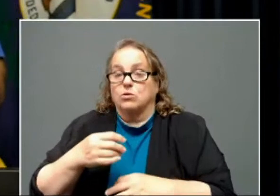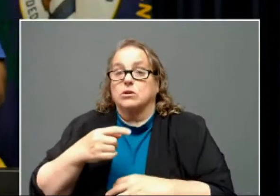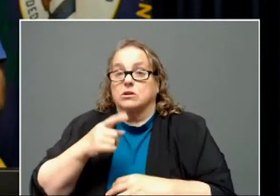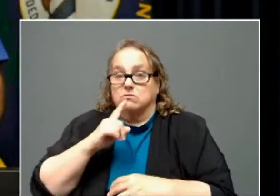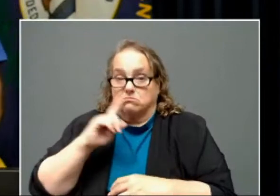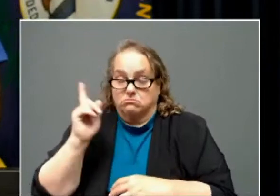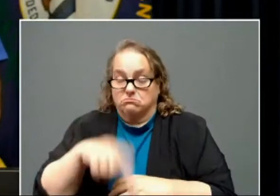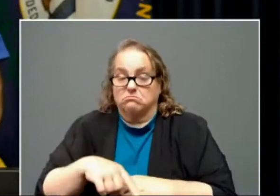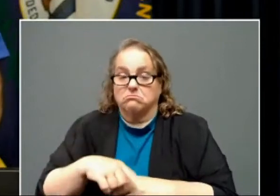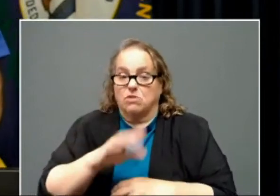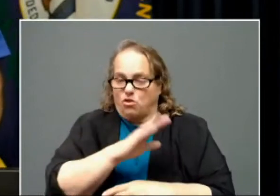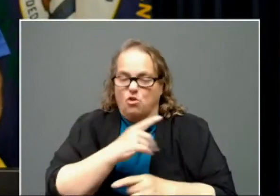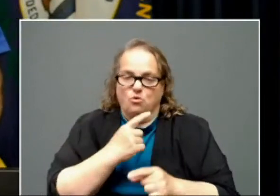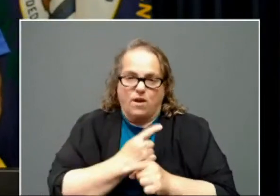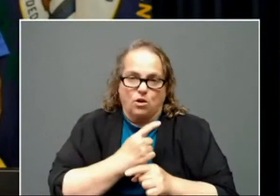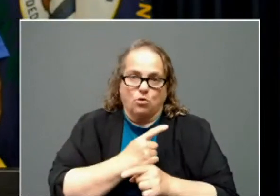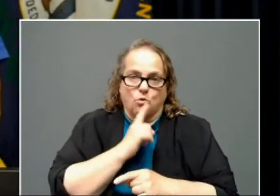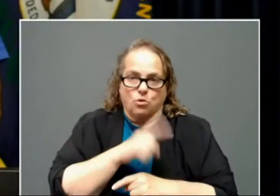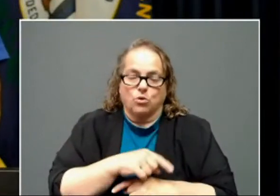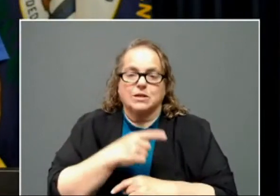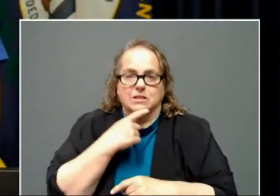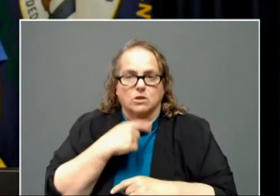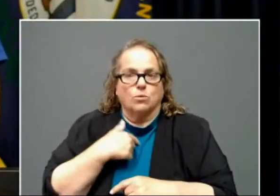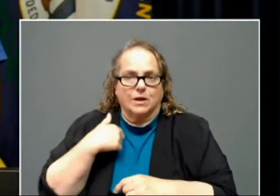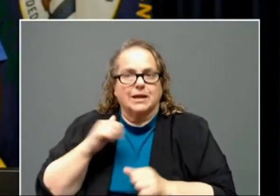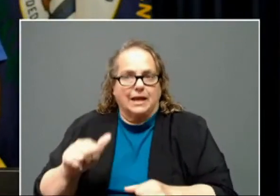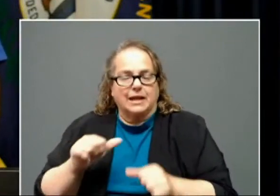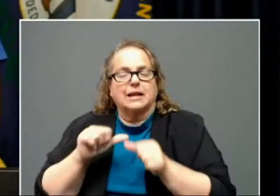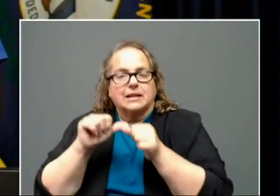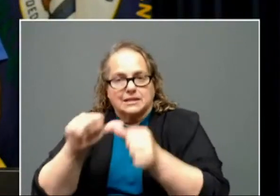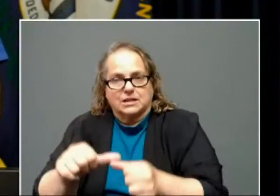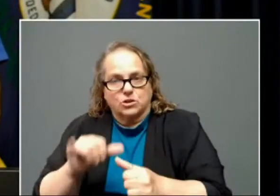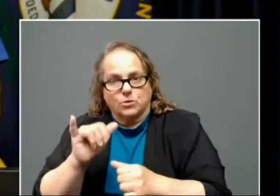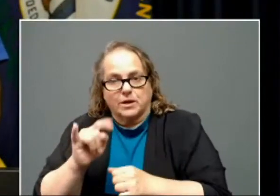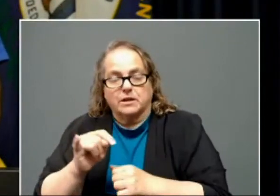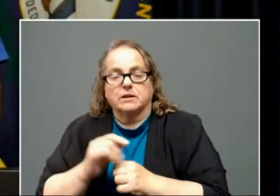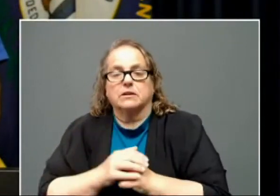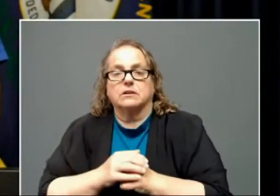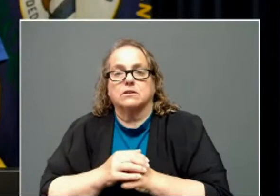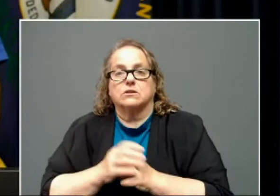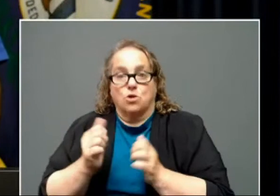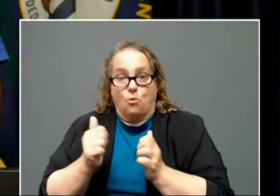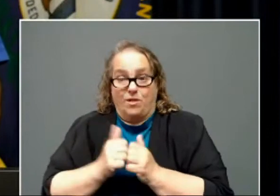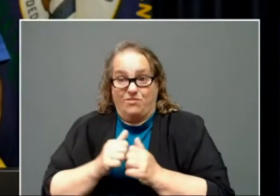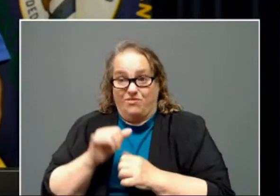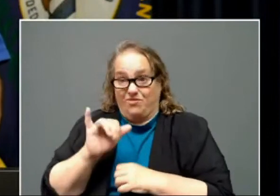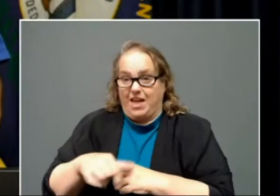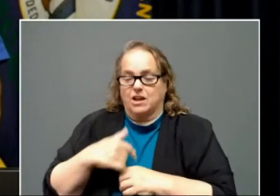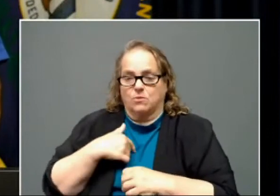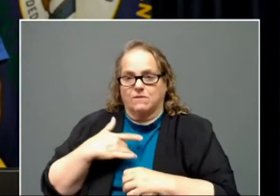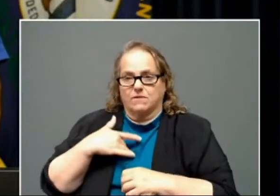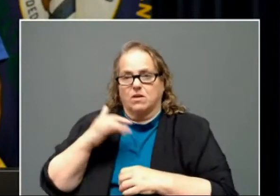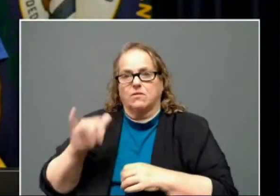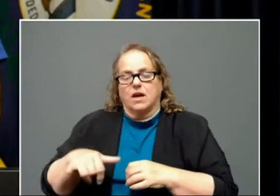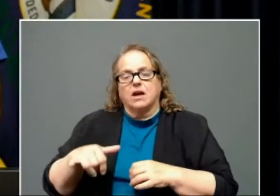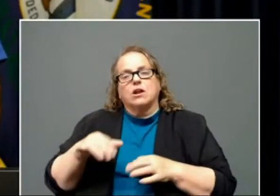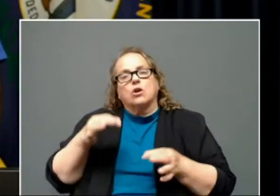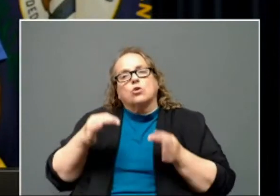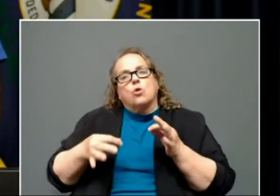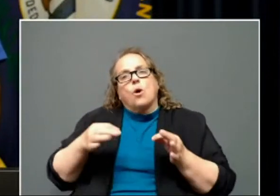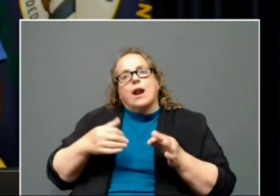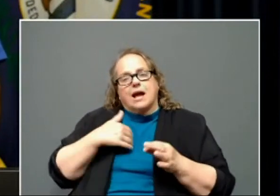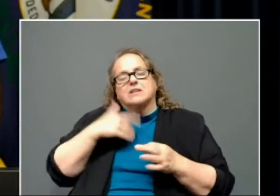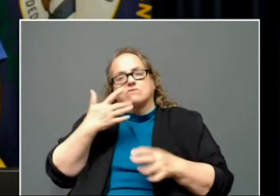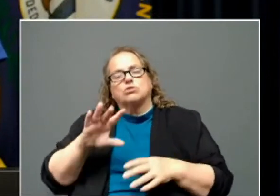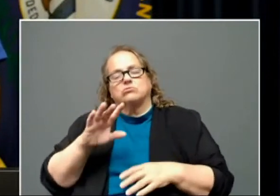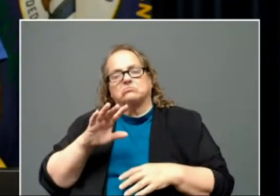this wasn't through a case, could continue. And so with that, we think that the court has spoken